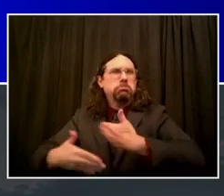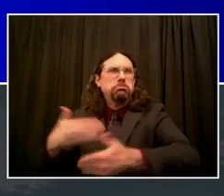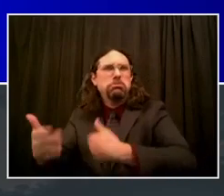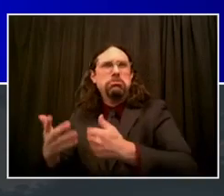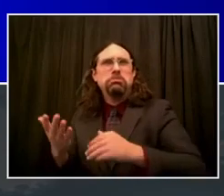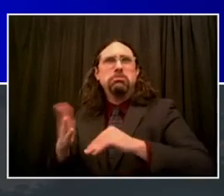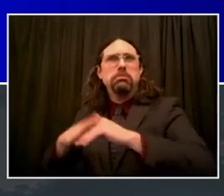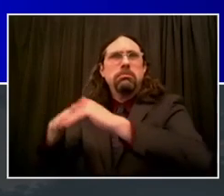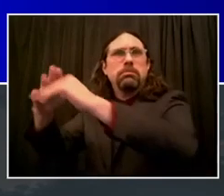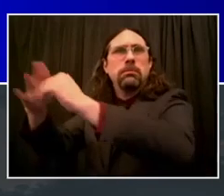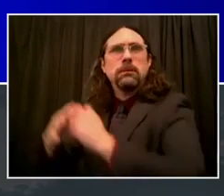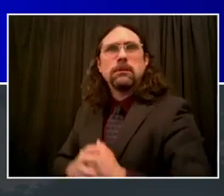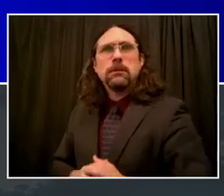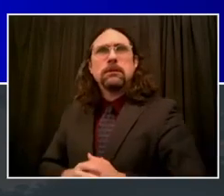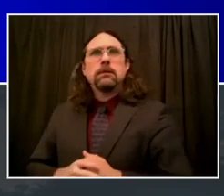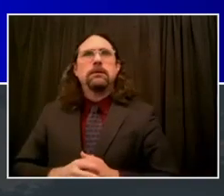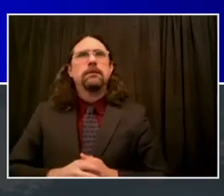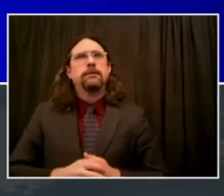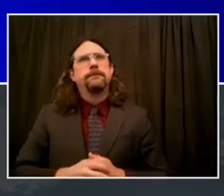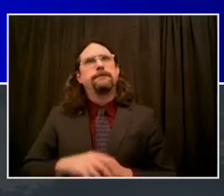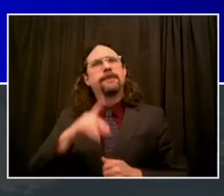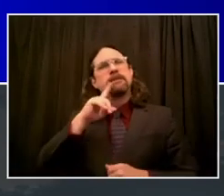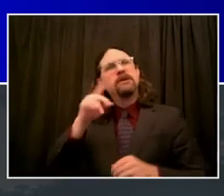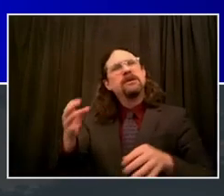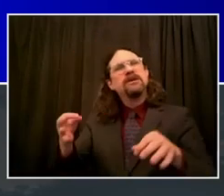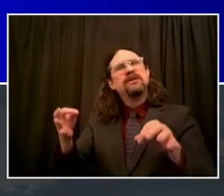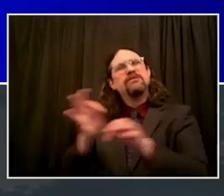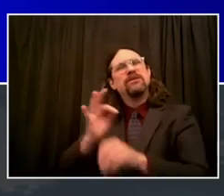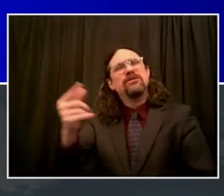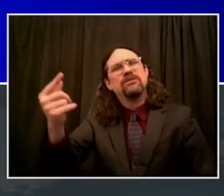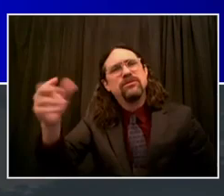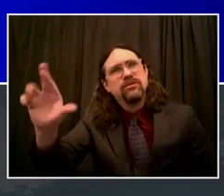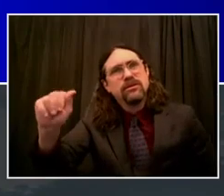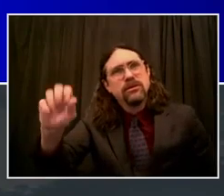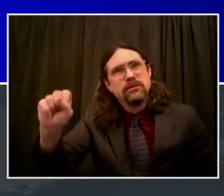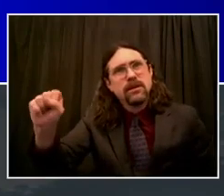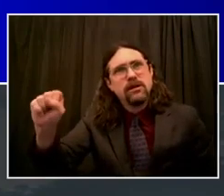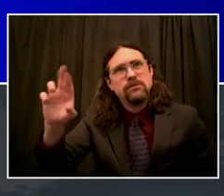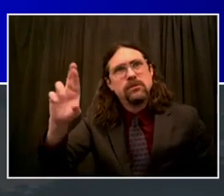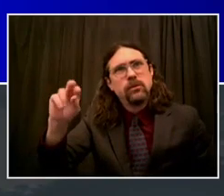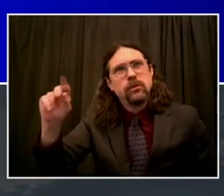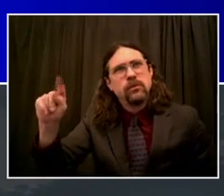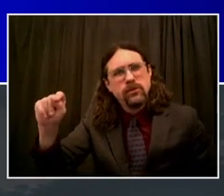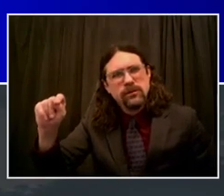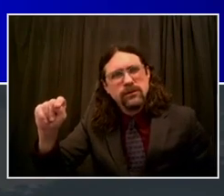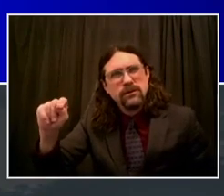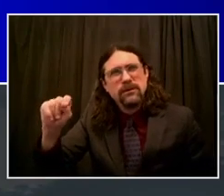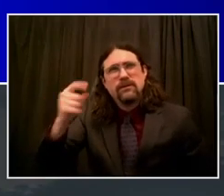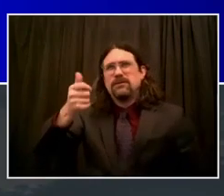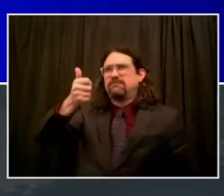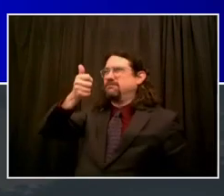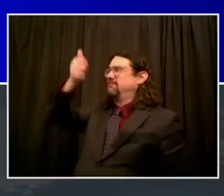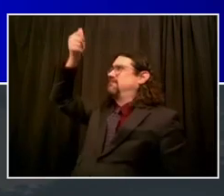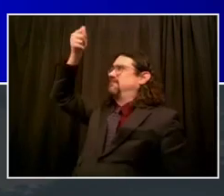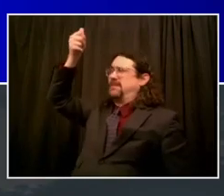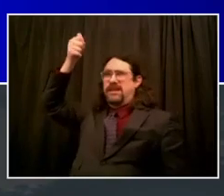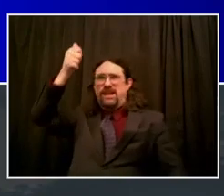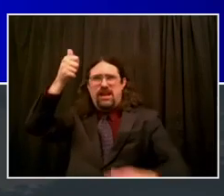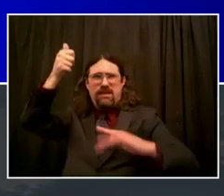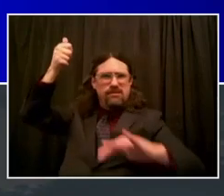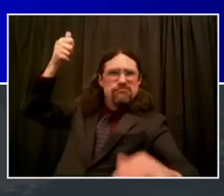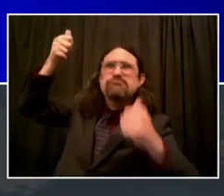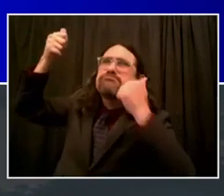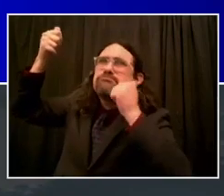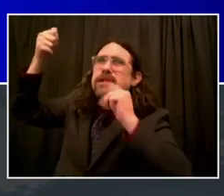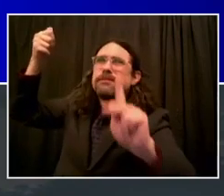of the things that New Yorkers don't know as much about is the Cure Violence movement, also known as the Crisis Management System. This is